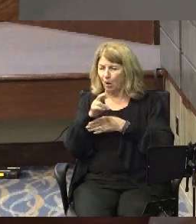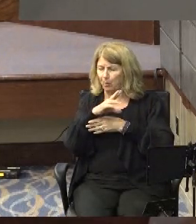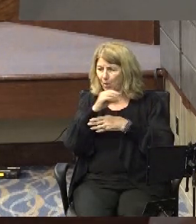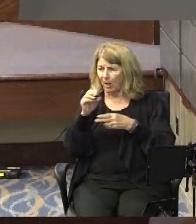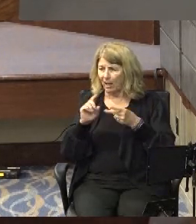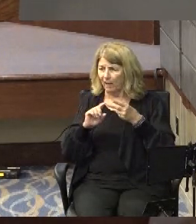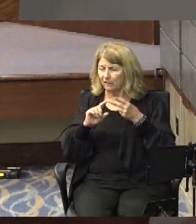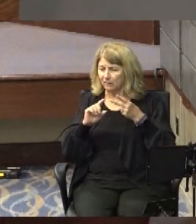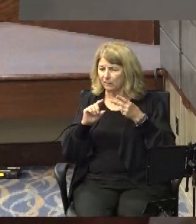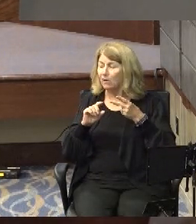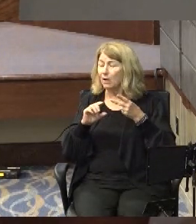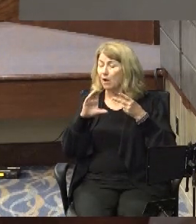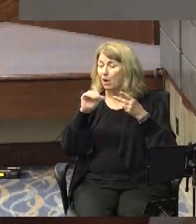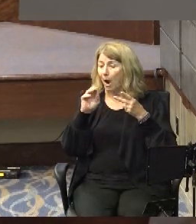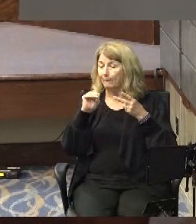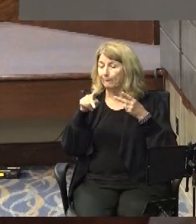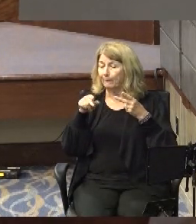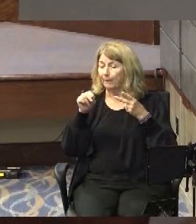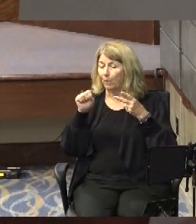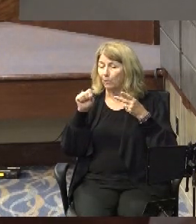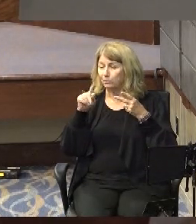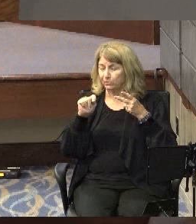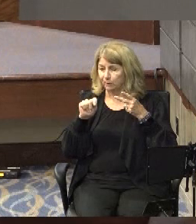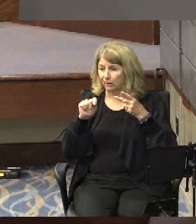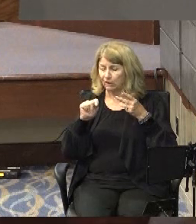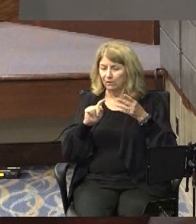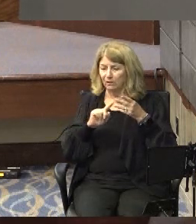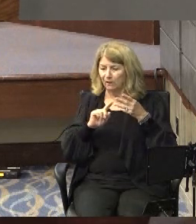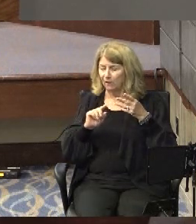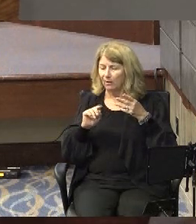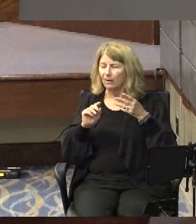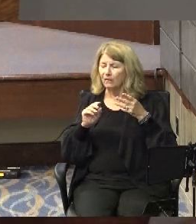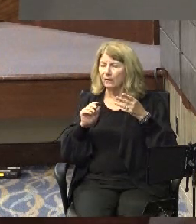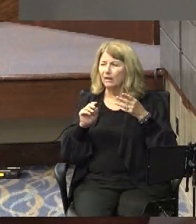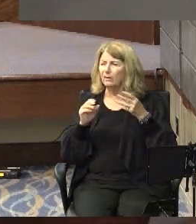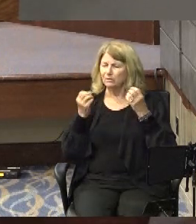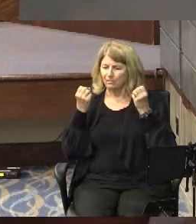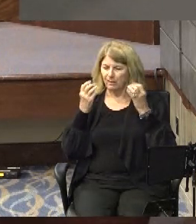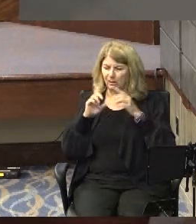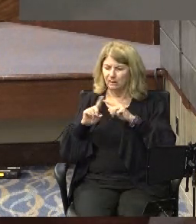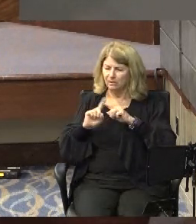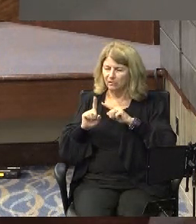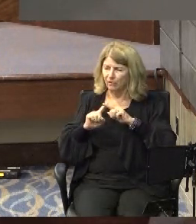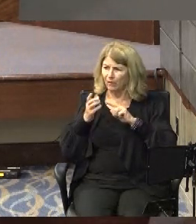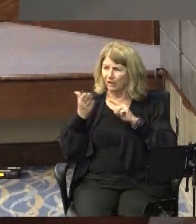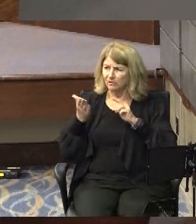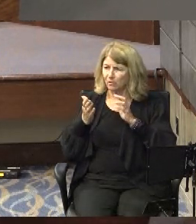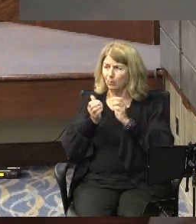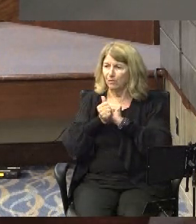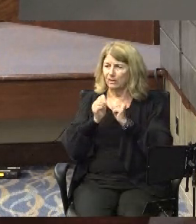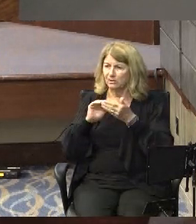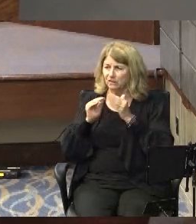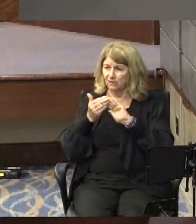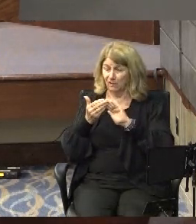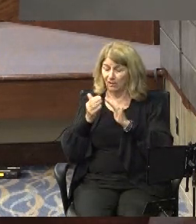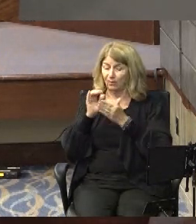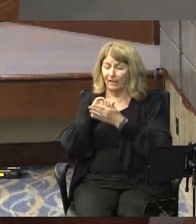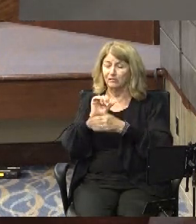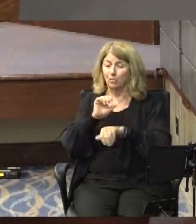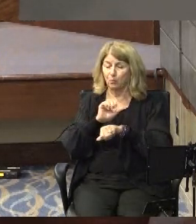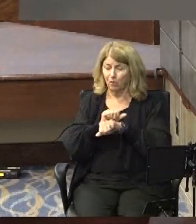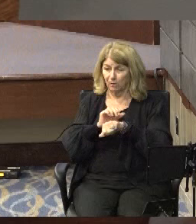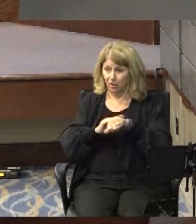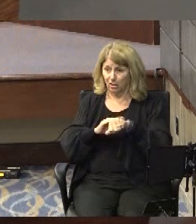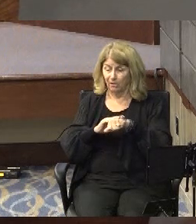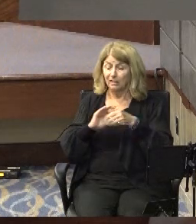for composting at Urban Reef. And it's a lengthy list of these initiatives that the city is working with. So the